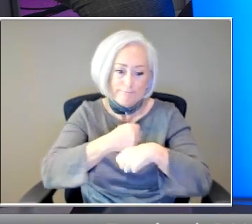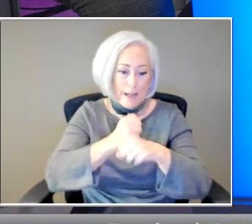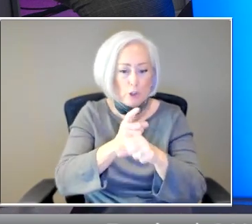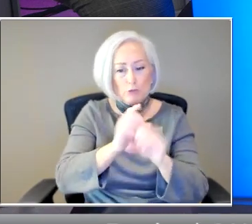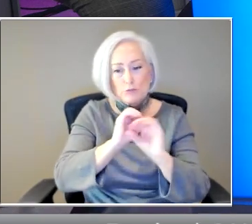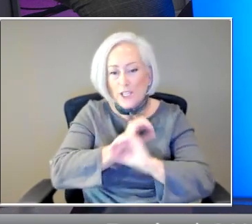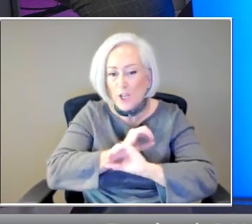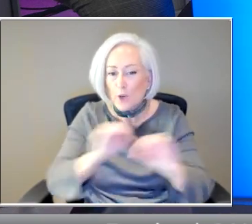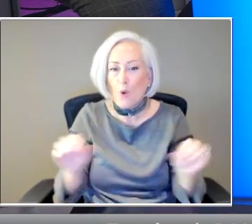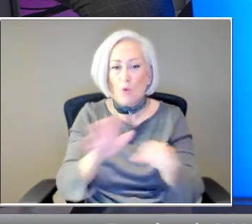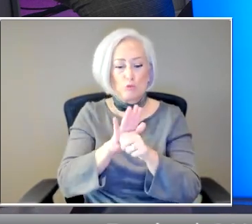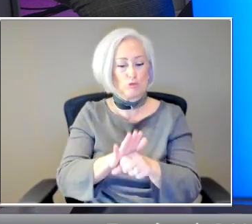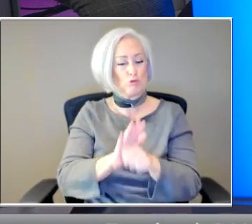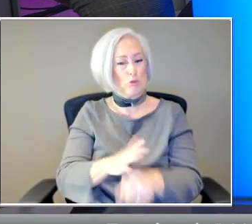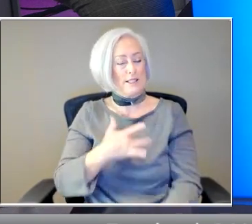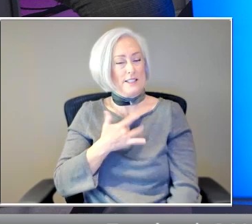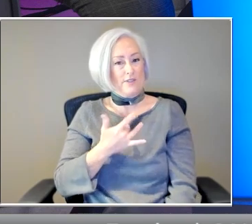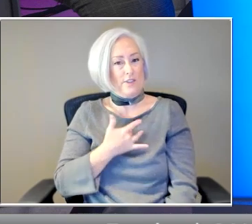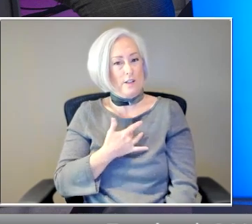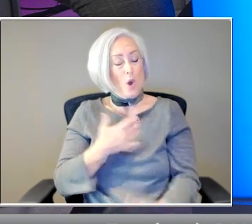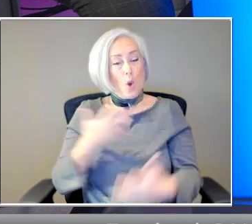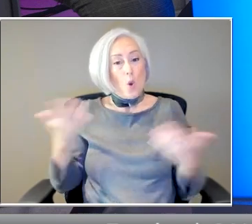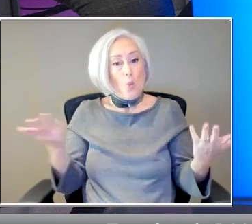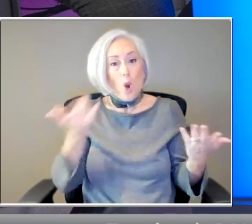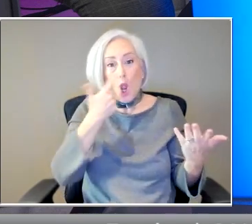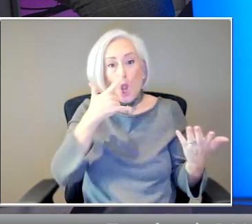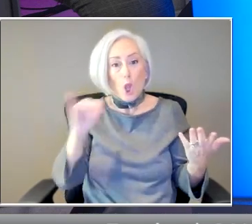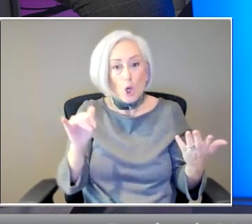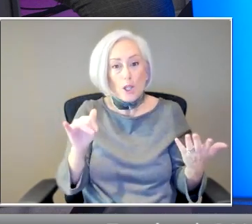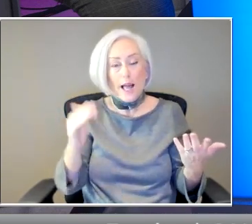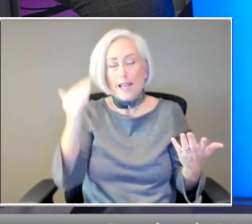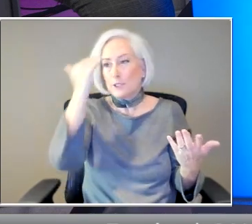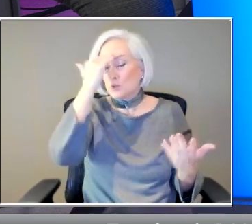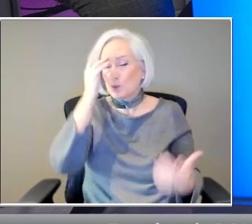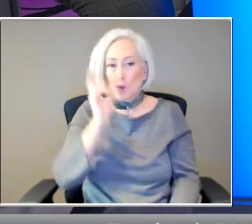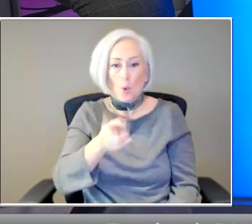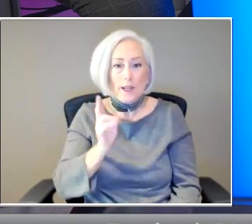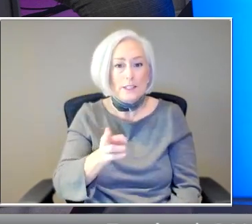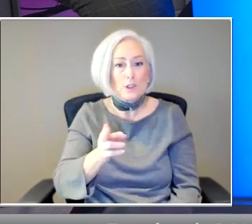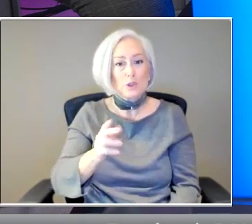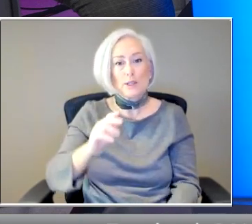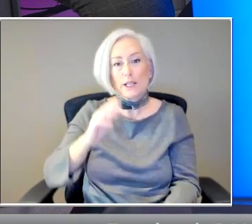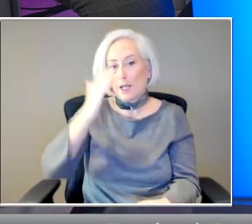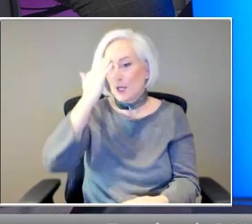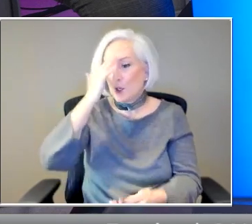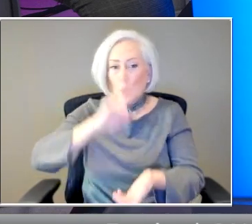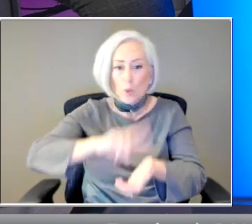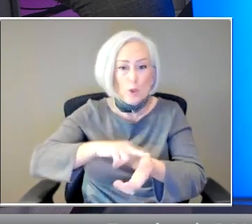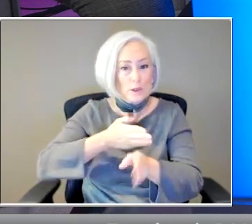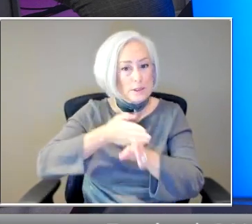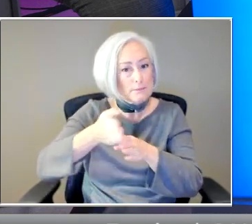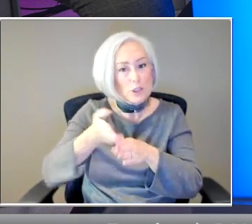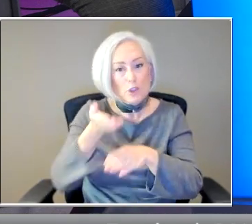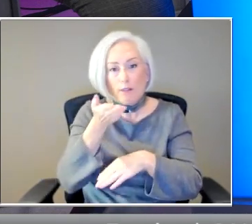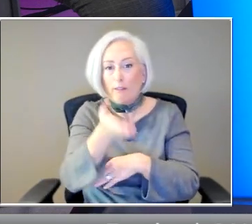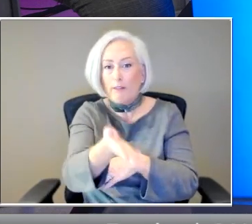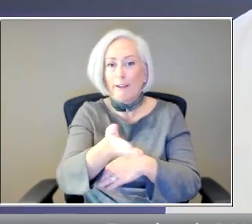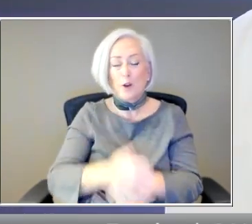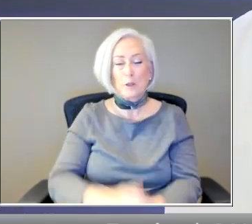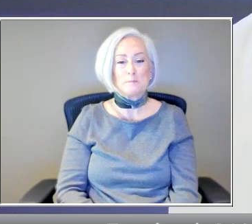your end, learning all these histories and learning with your team of nurses and specialists there? Yeah, I